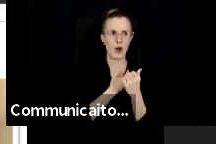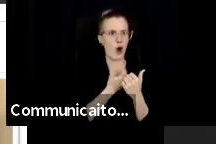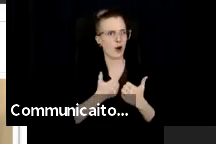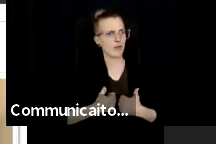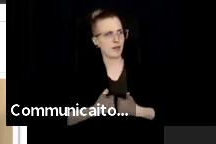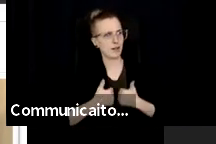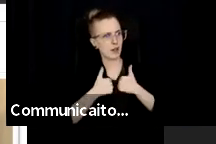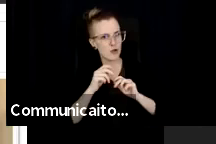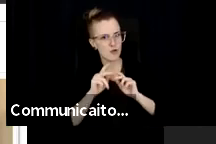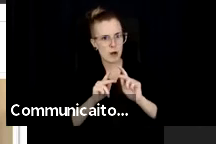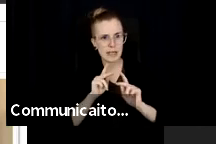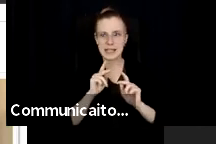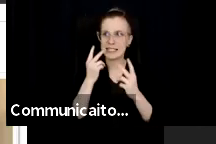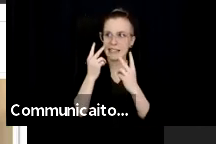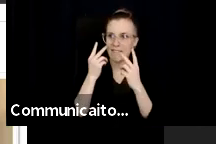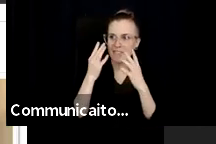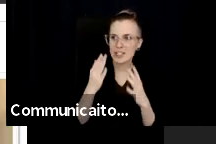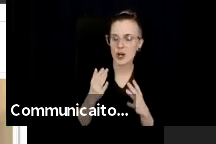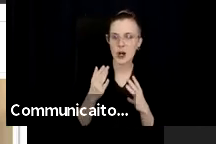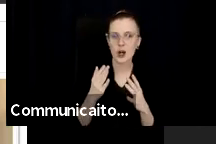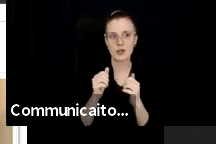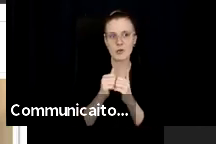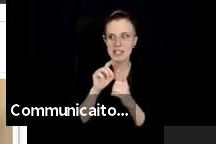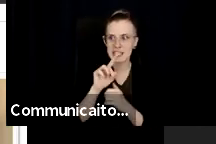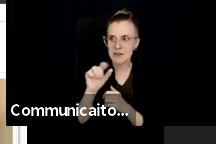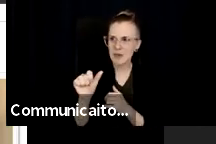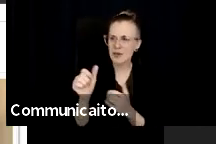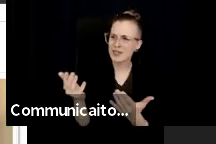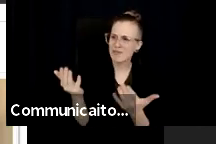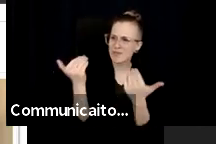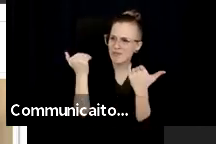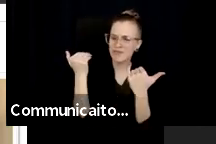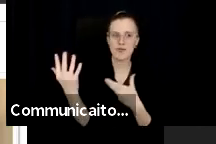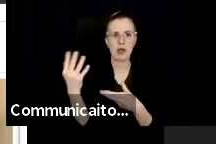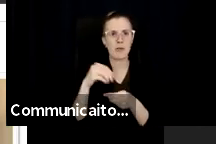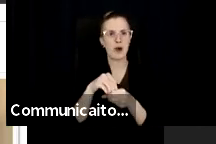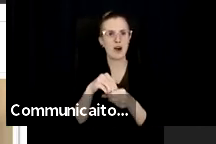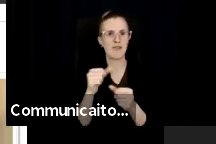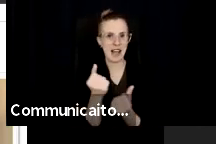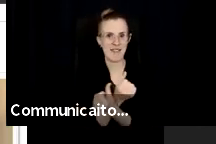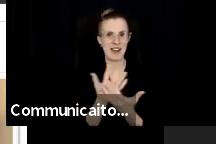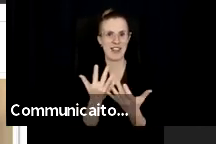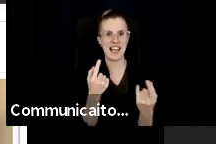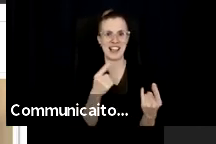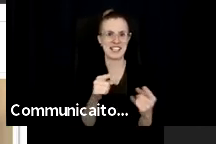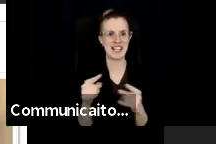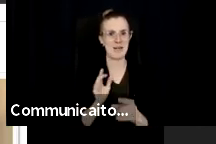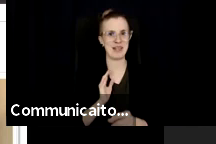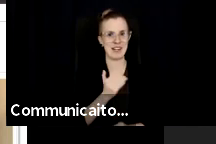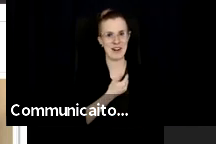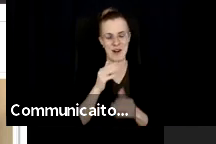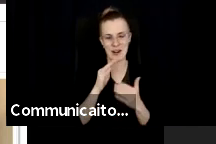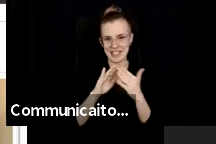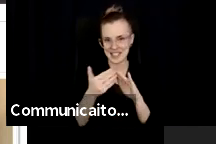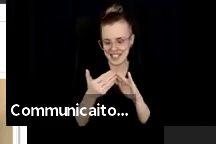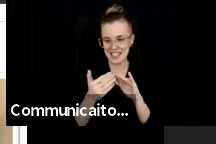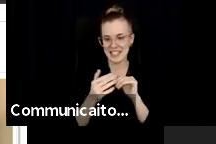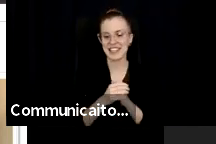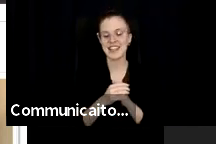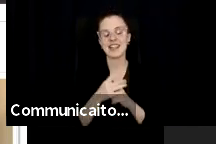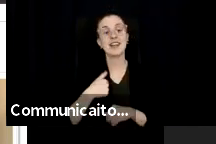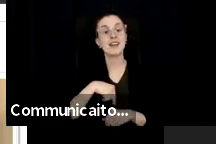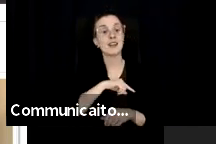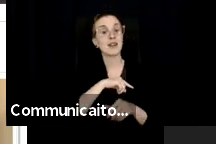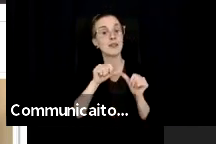wanting to make them part of everything that is happening in our city. We continue